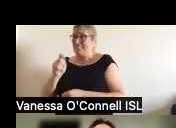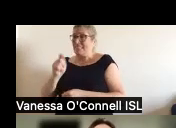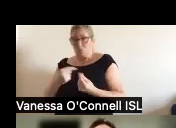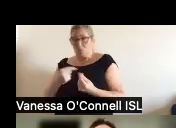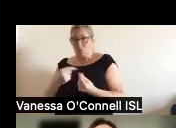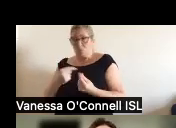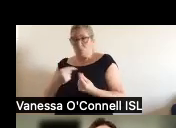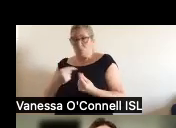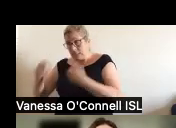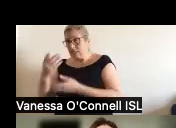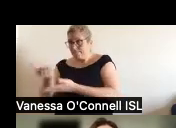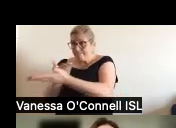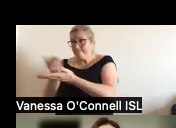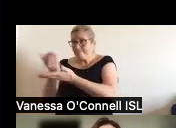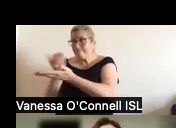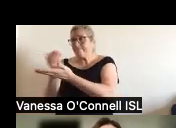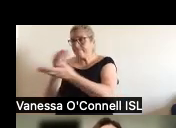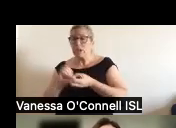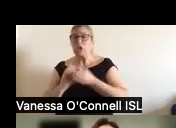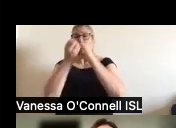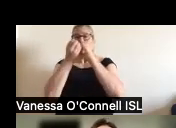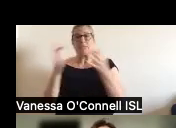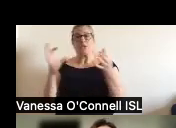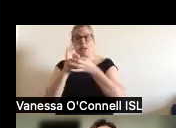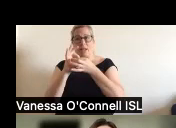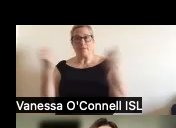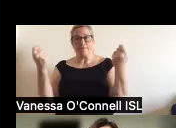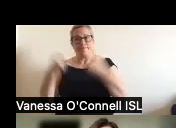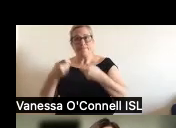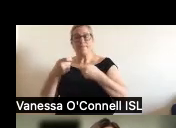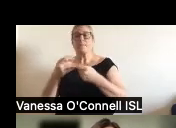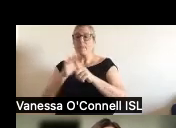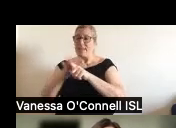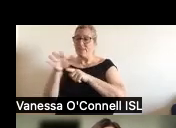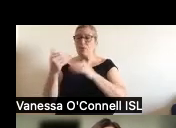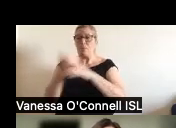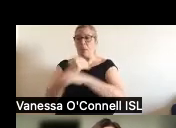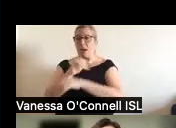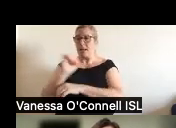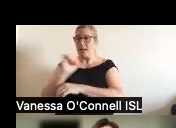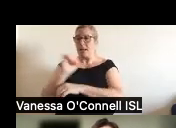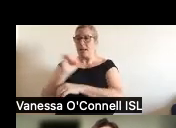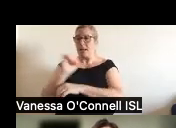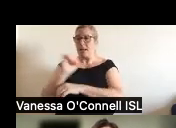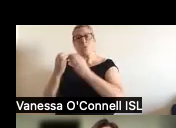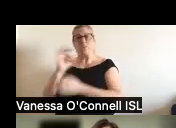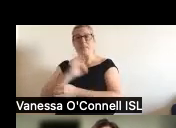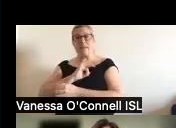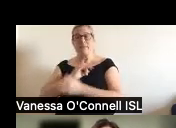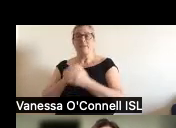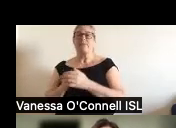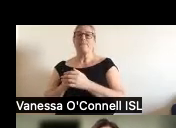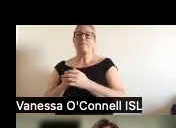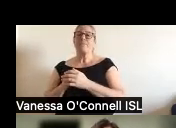working alongside them to curate this, and that we had the influence from the actual community. So what this